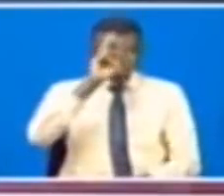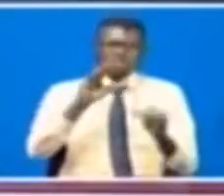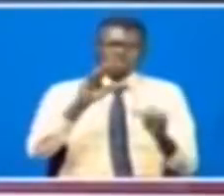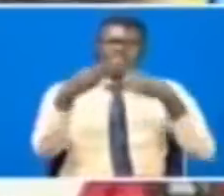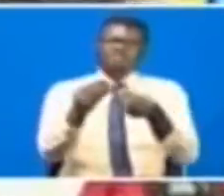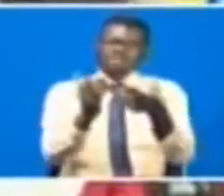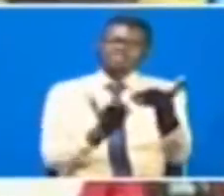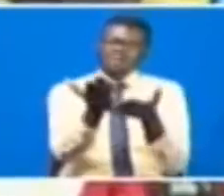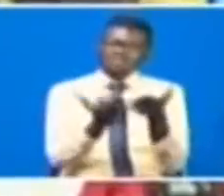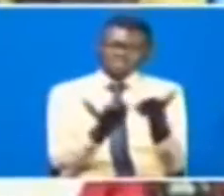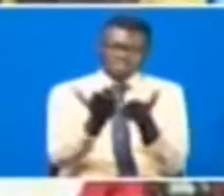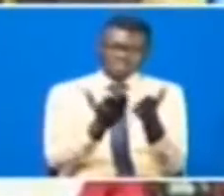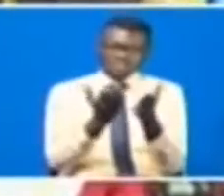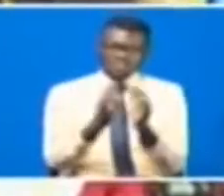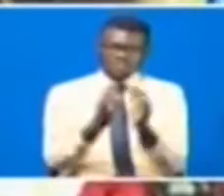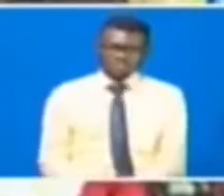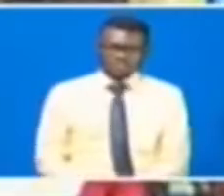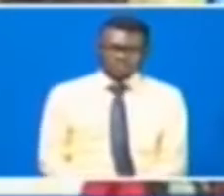such services.